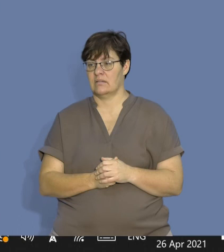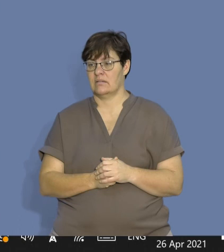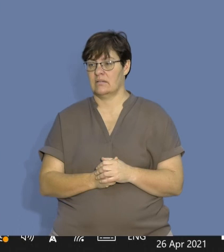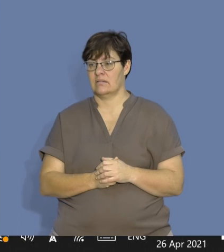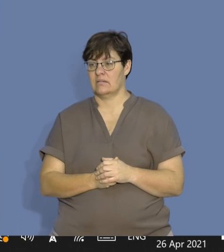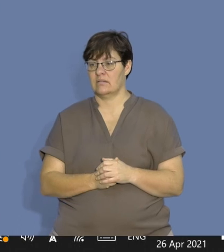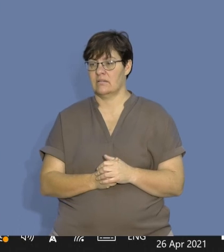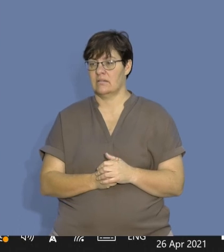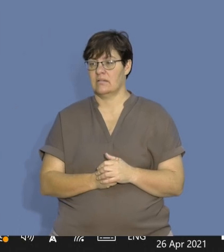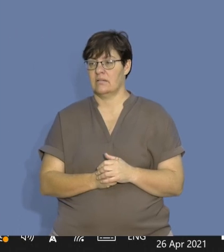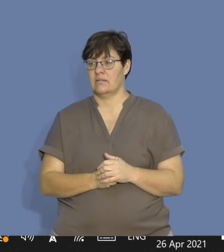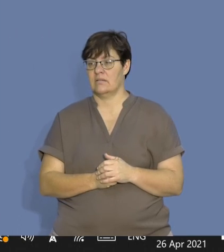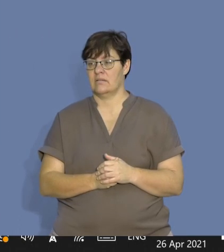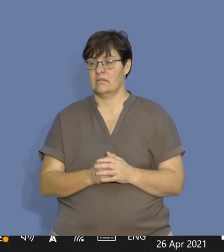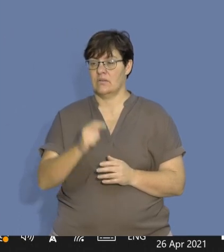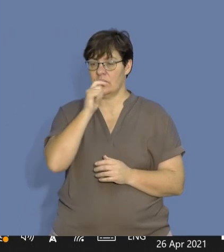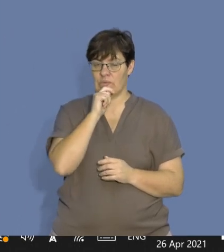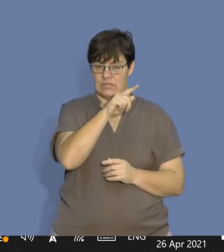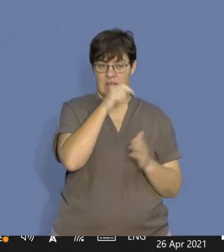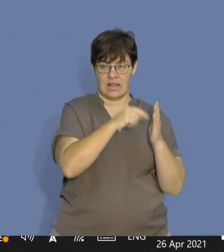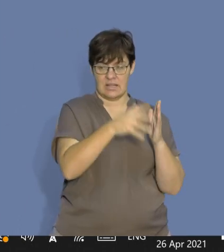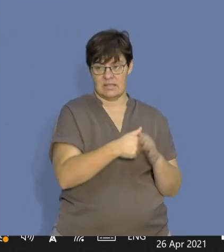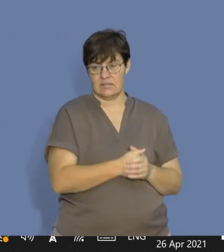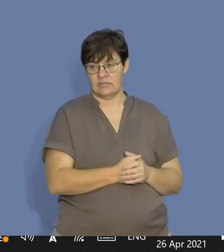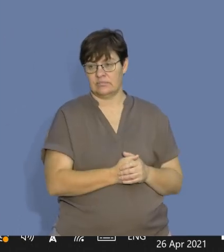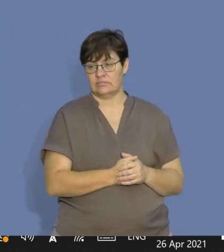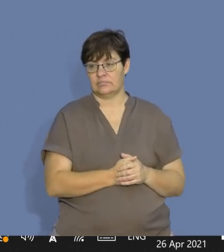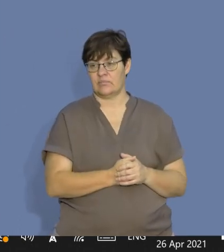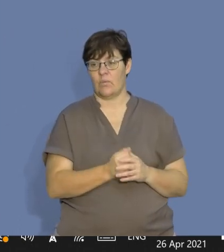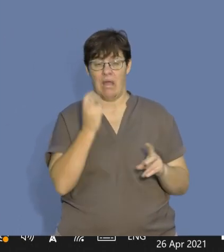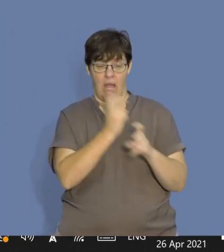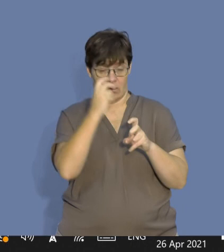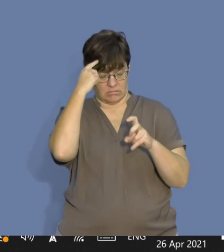Sorry, we're going to use our calculators because these are hard ones in our head.